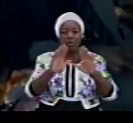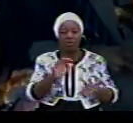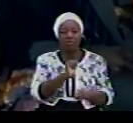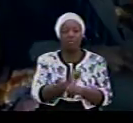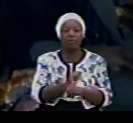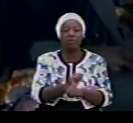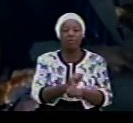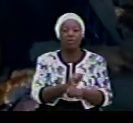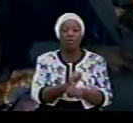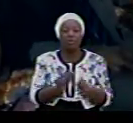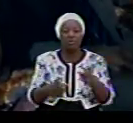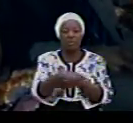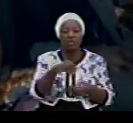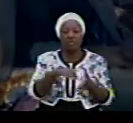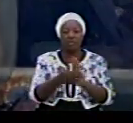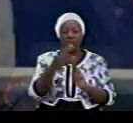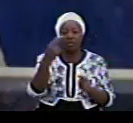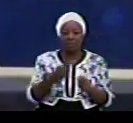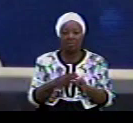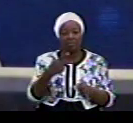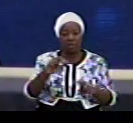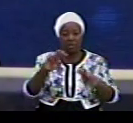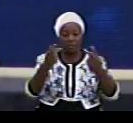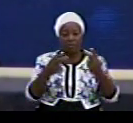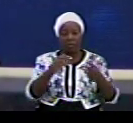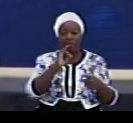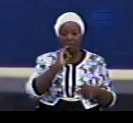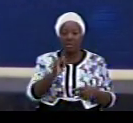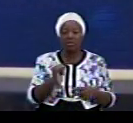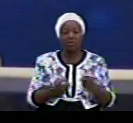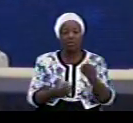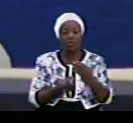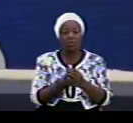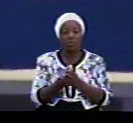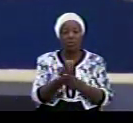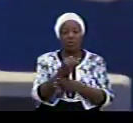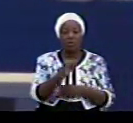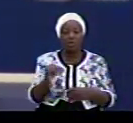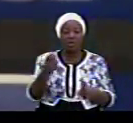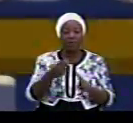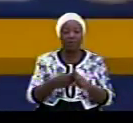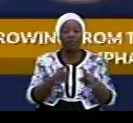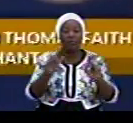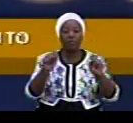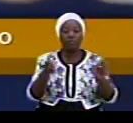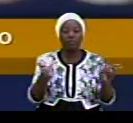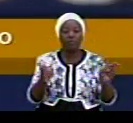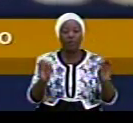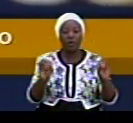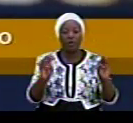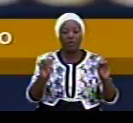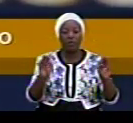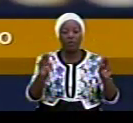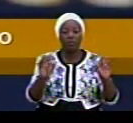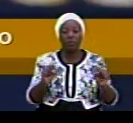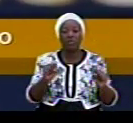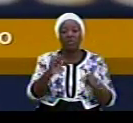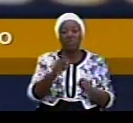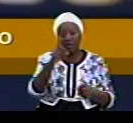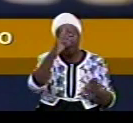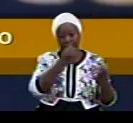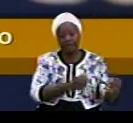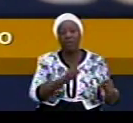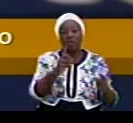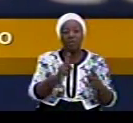name. The topic, growing from Thomas' faith to